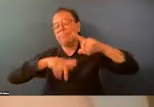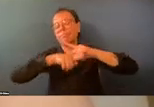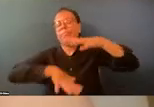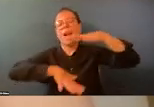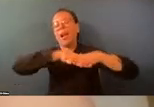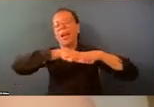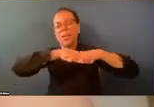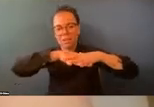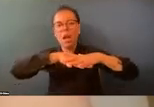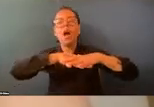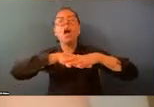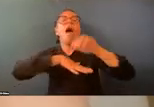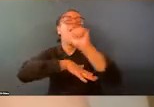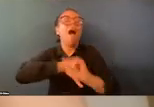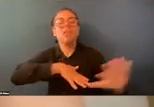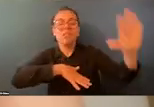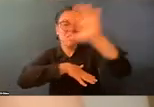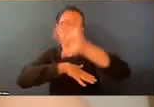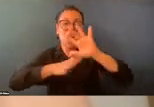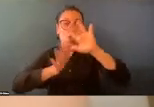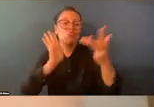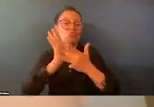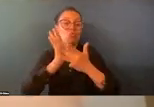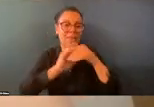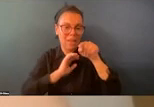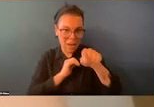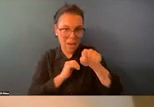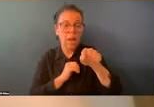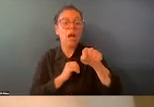Diplomacy Network in Central Asia and Afghanistan.